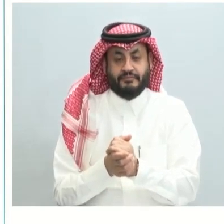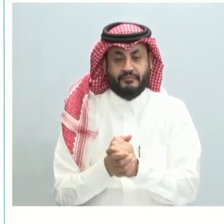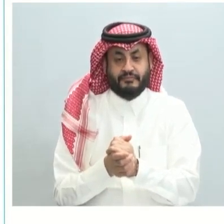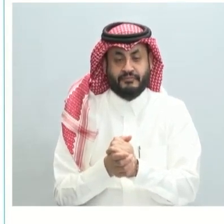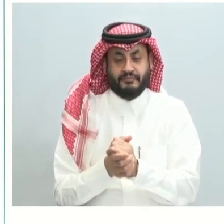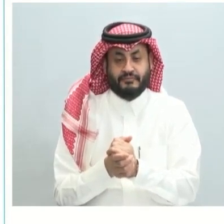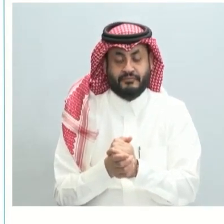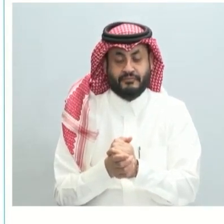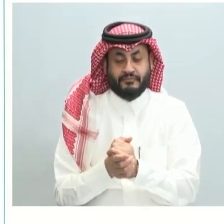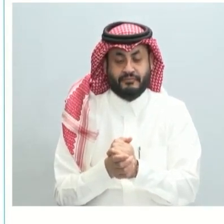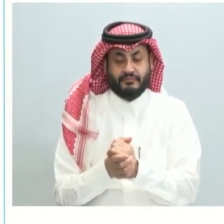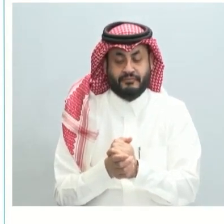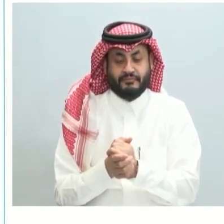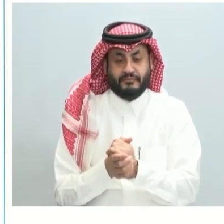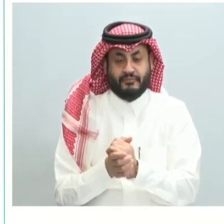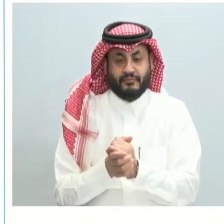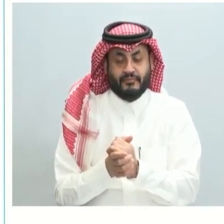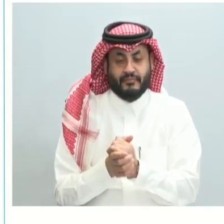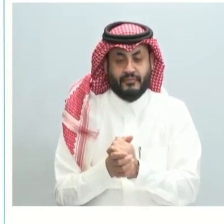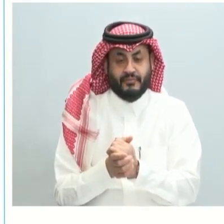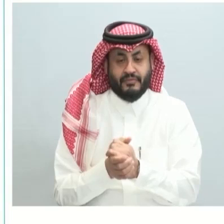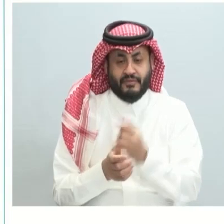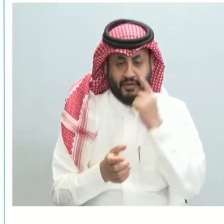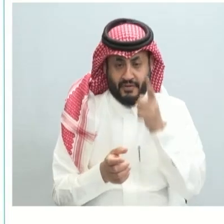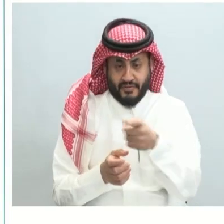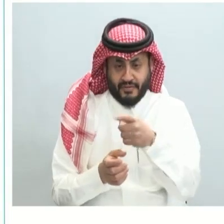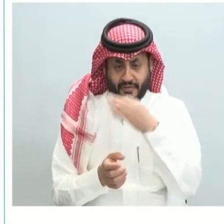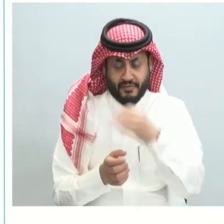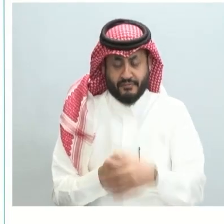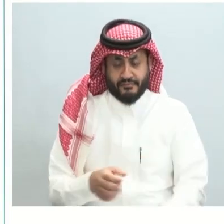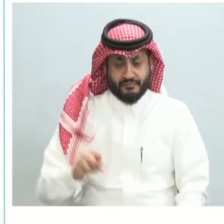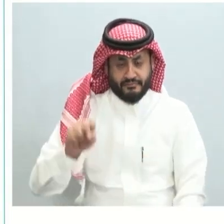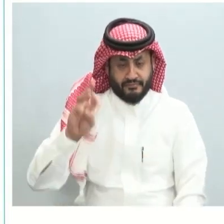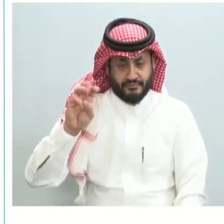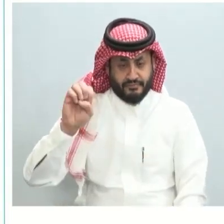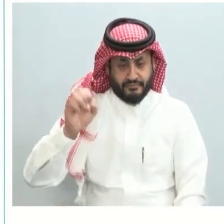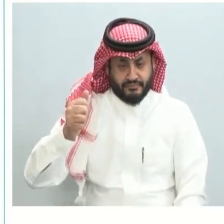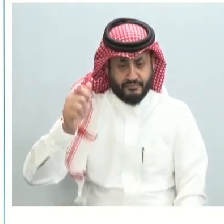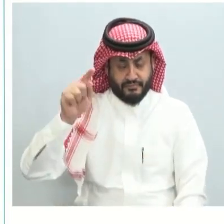I would like to point at the word and say after me. Sweater.